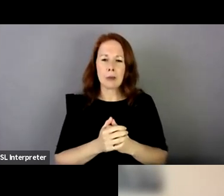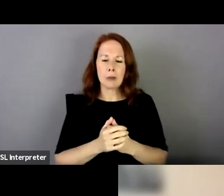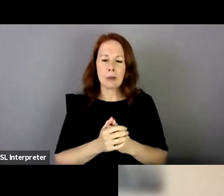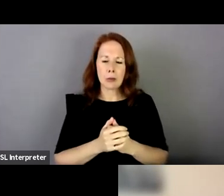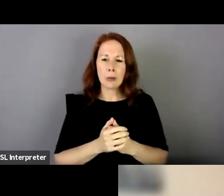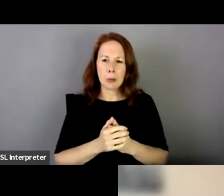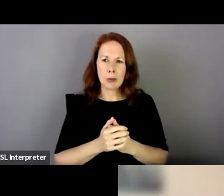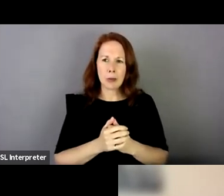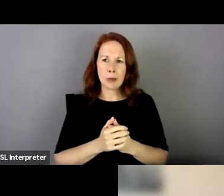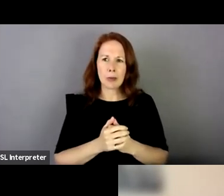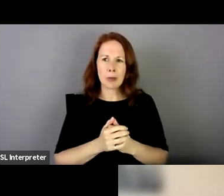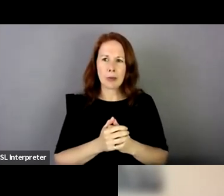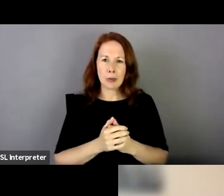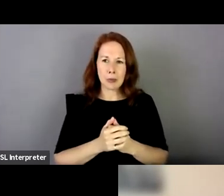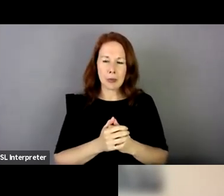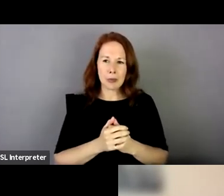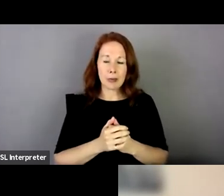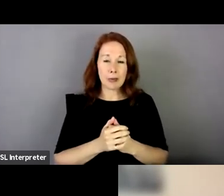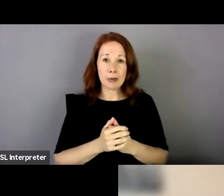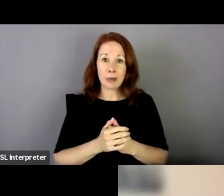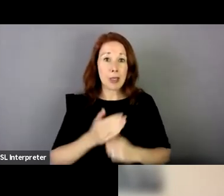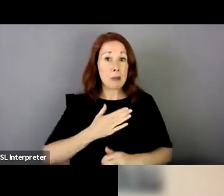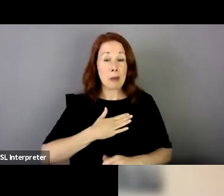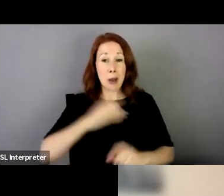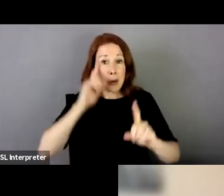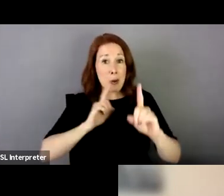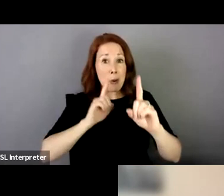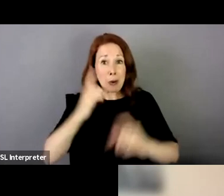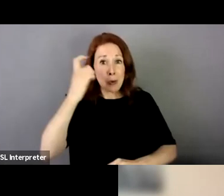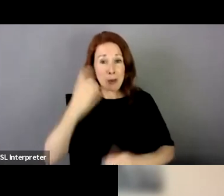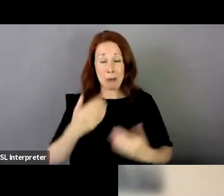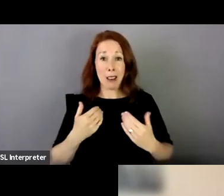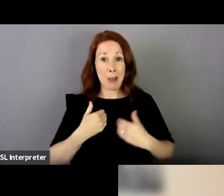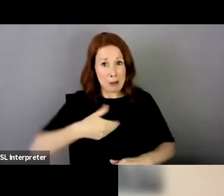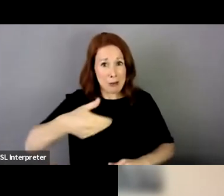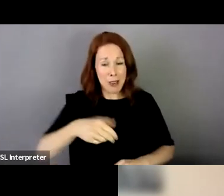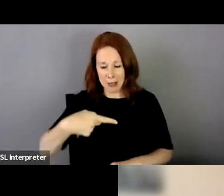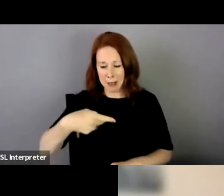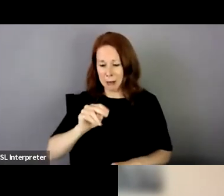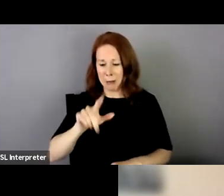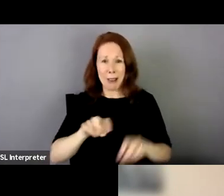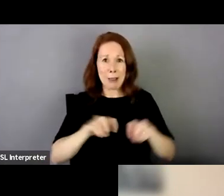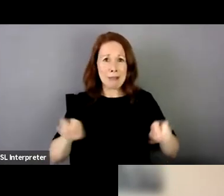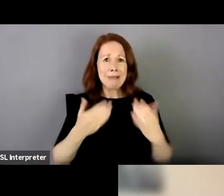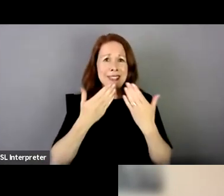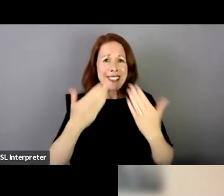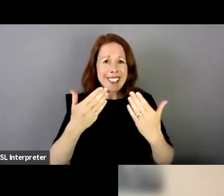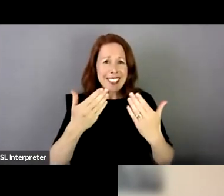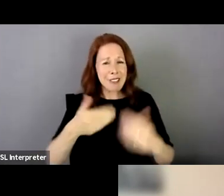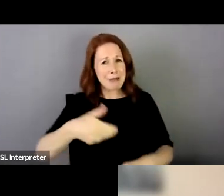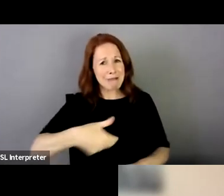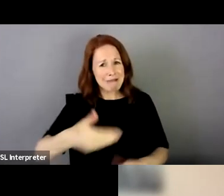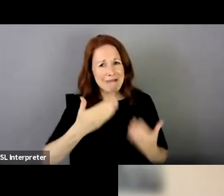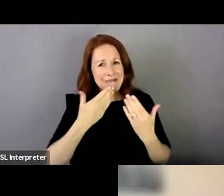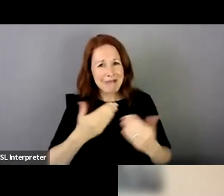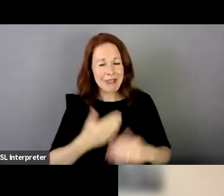been a dream of mine to be able to sit on a panel like this. So thank you so much for having me. Oh, it's